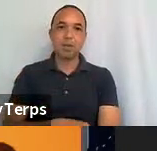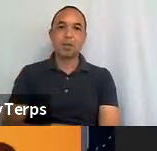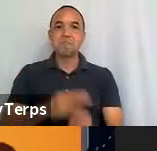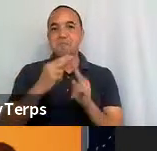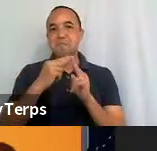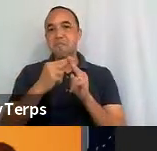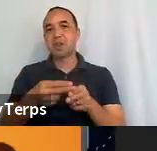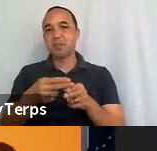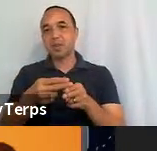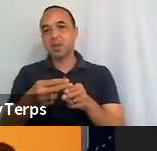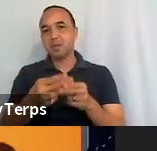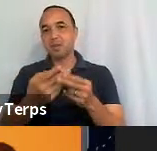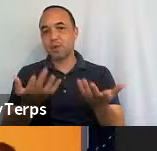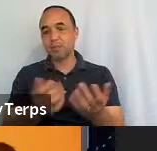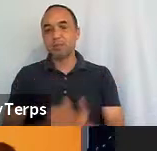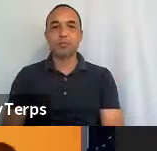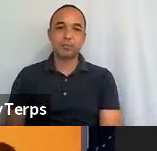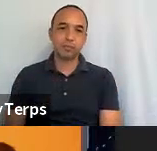it